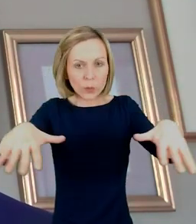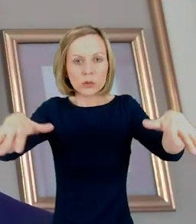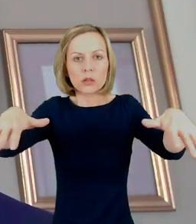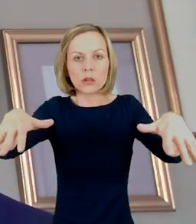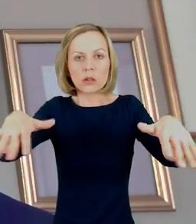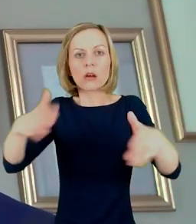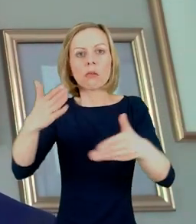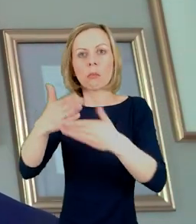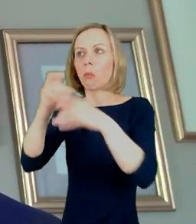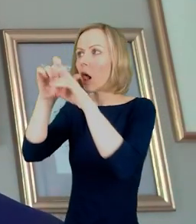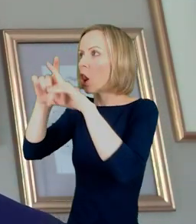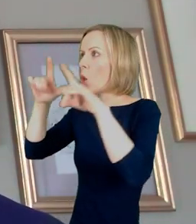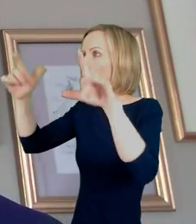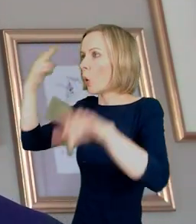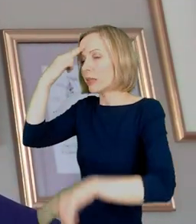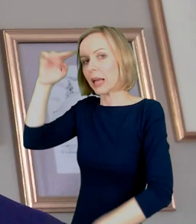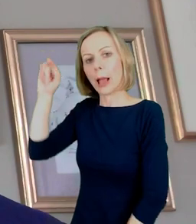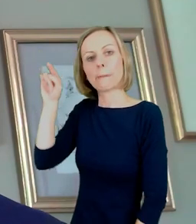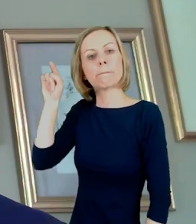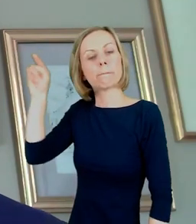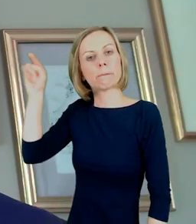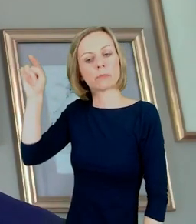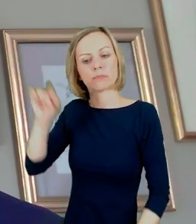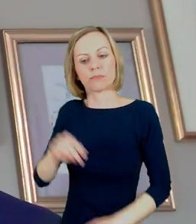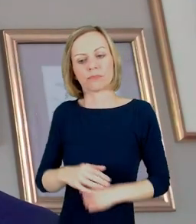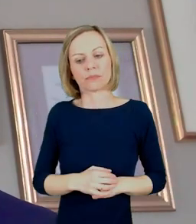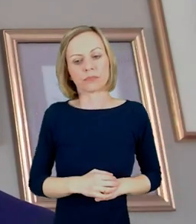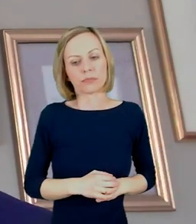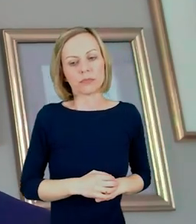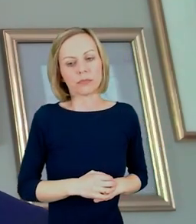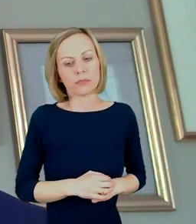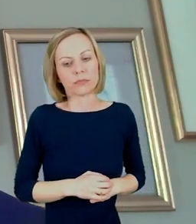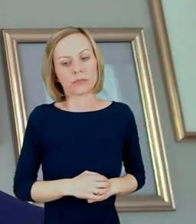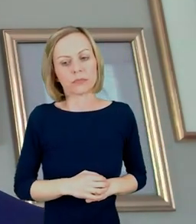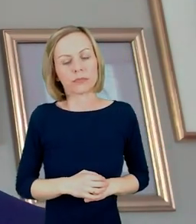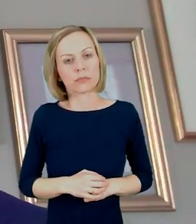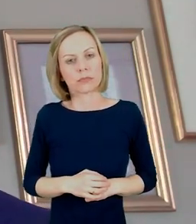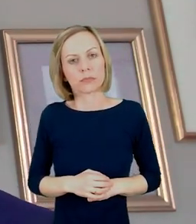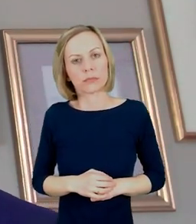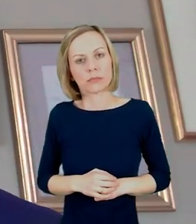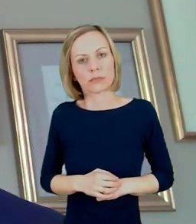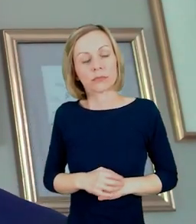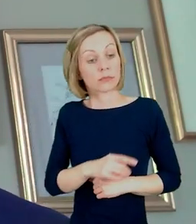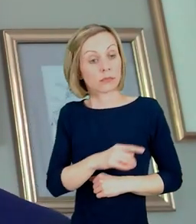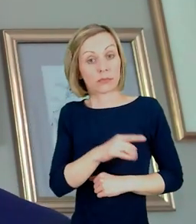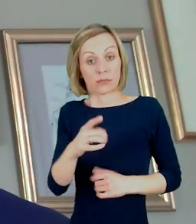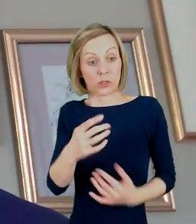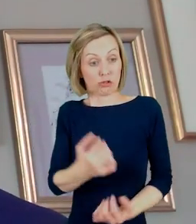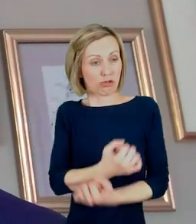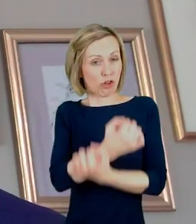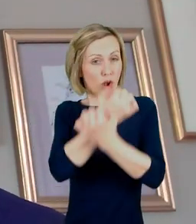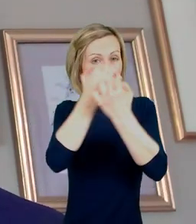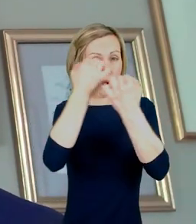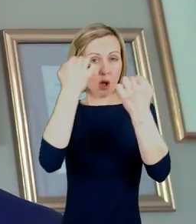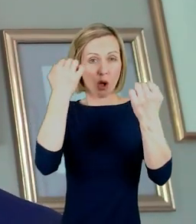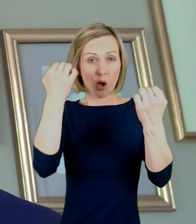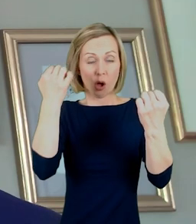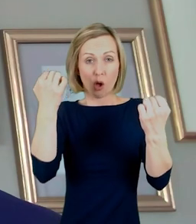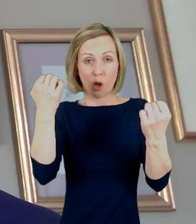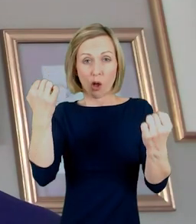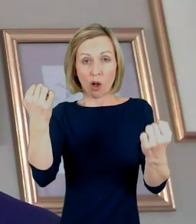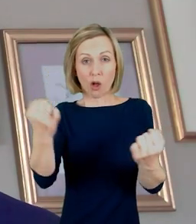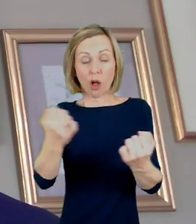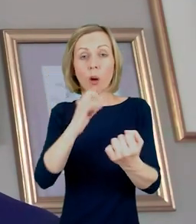The Lord is his name. Who makes destruction flash out against the strong, so